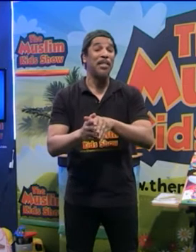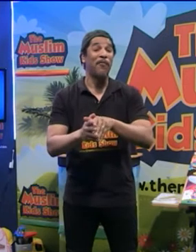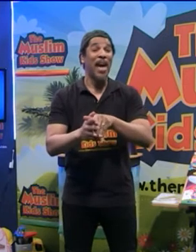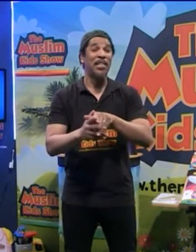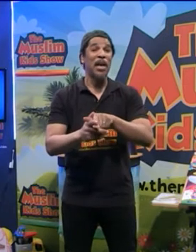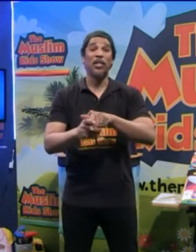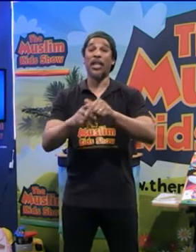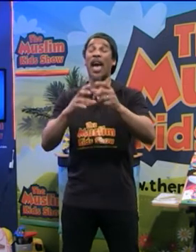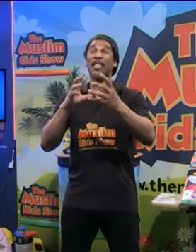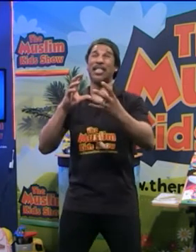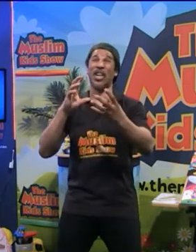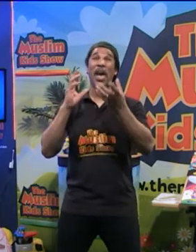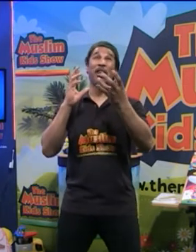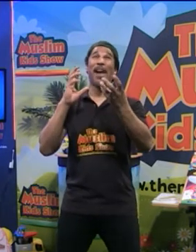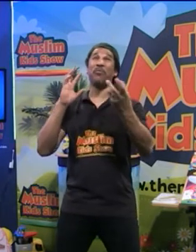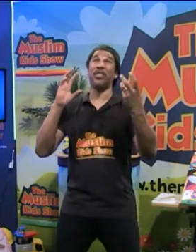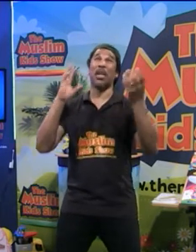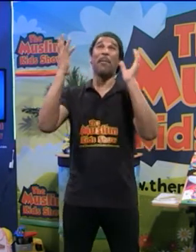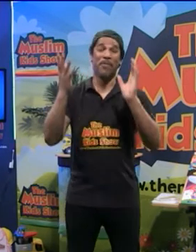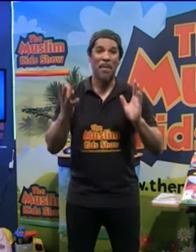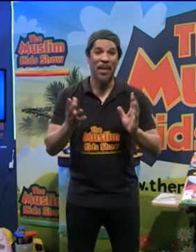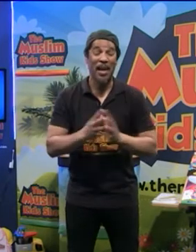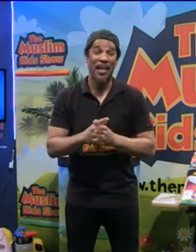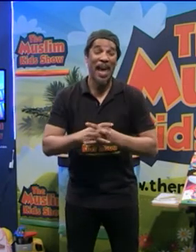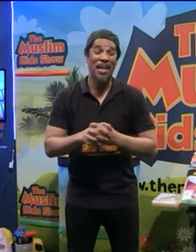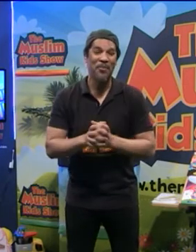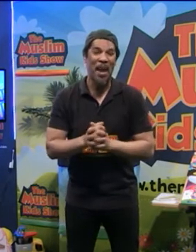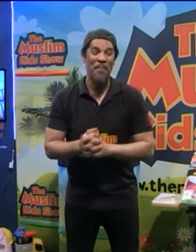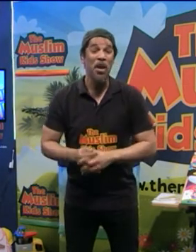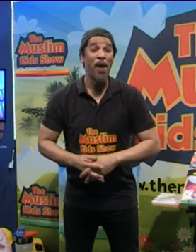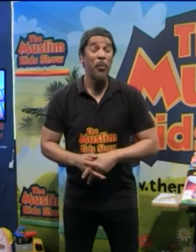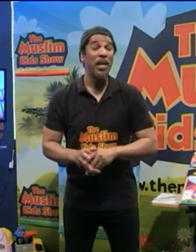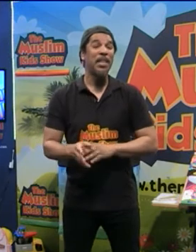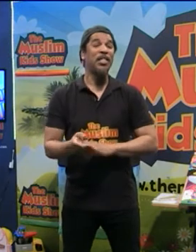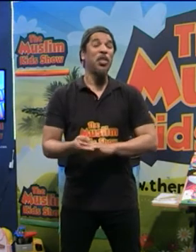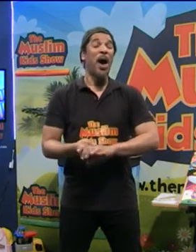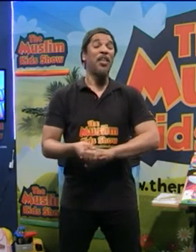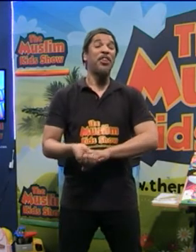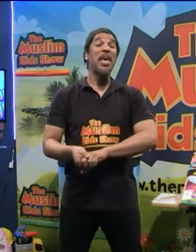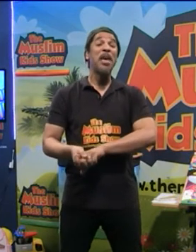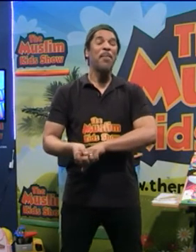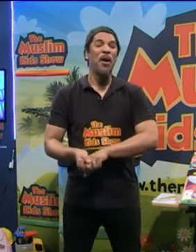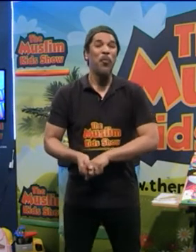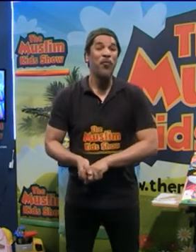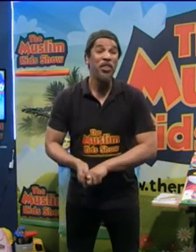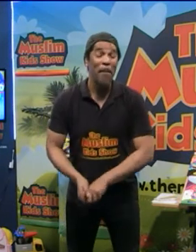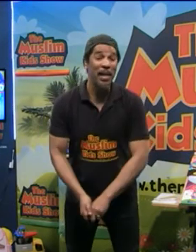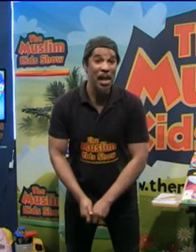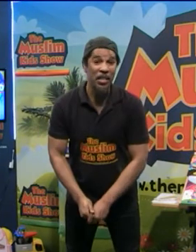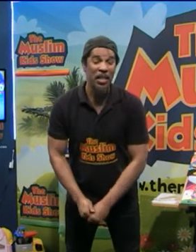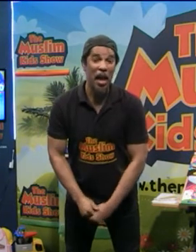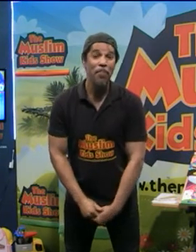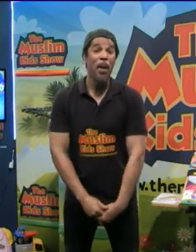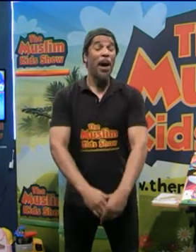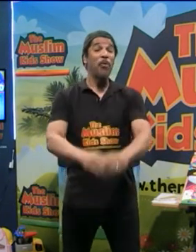fascinating facts to get your head around, some of them at any rate. Right, we're going to continue our theme with